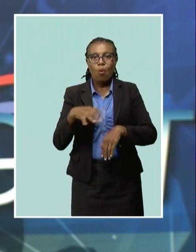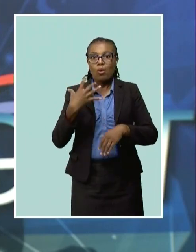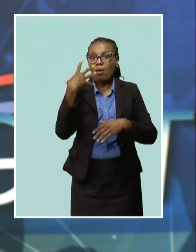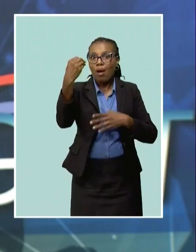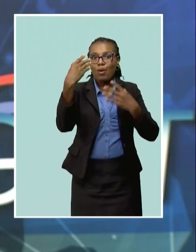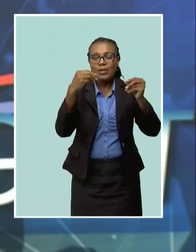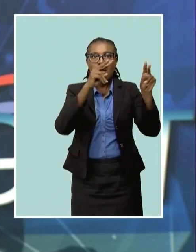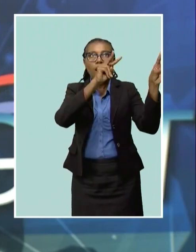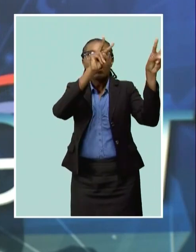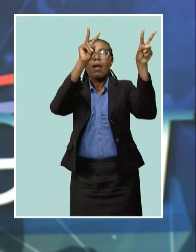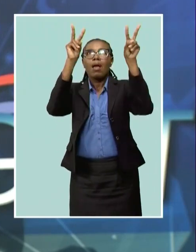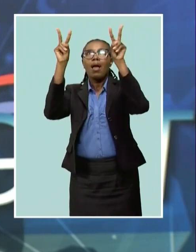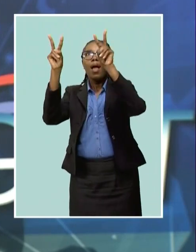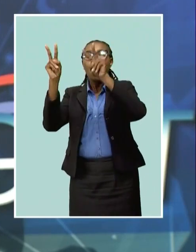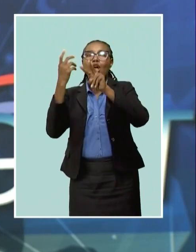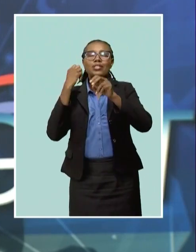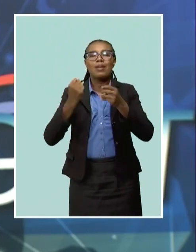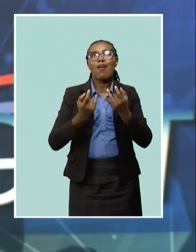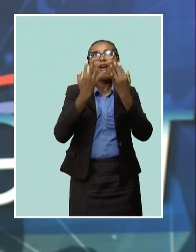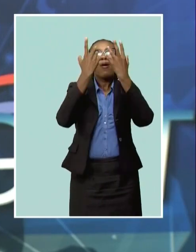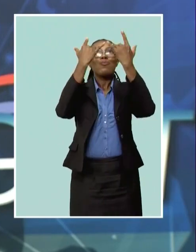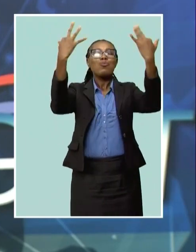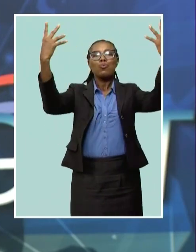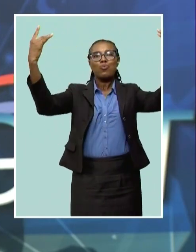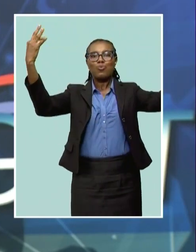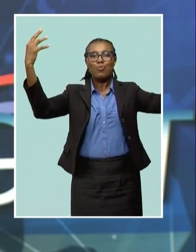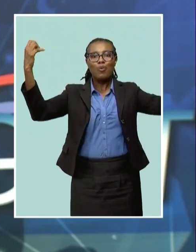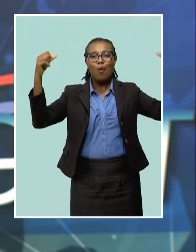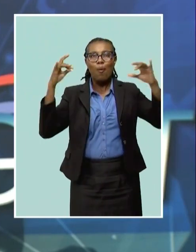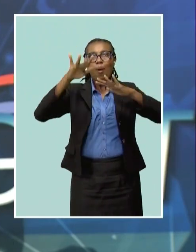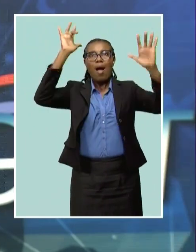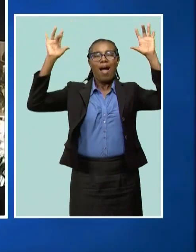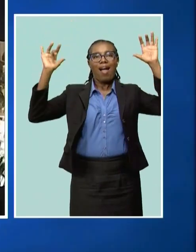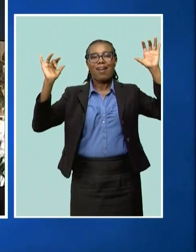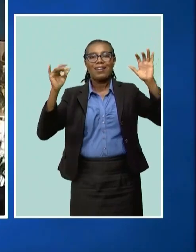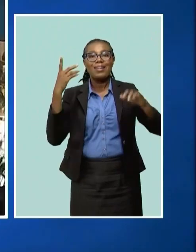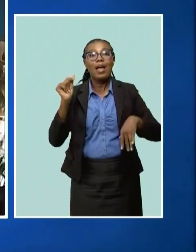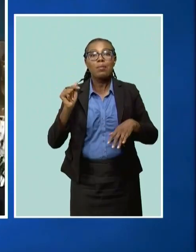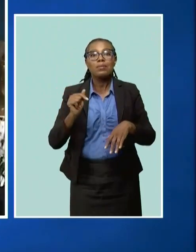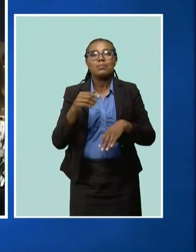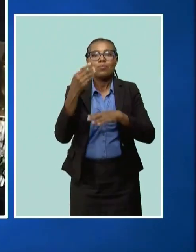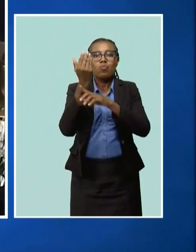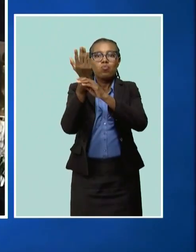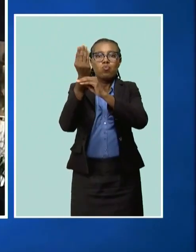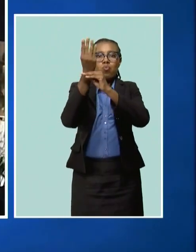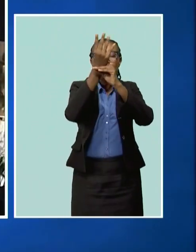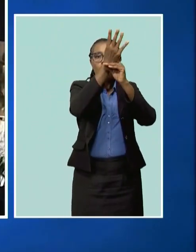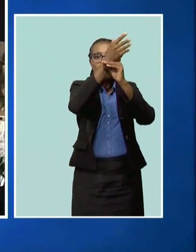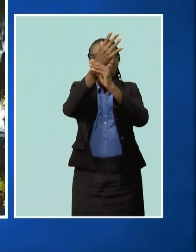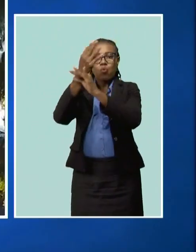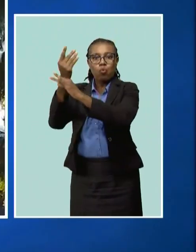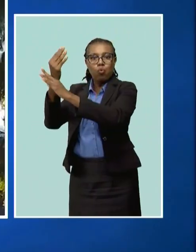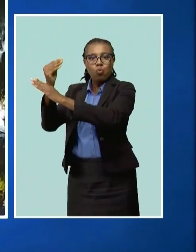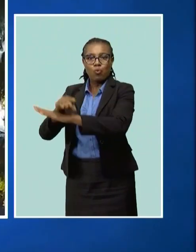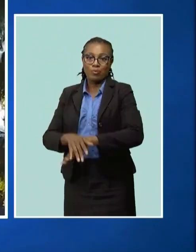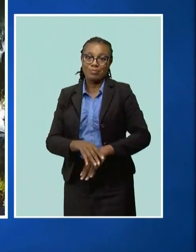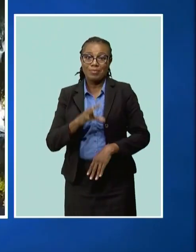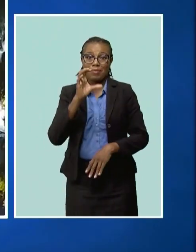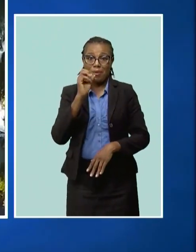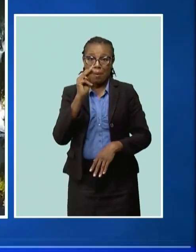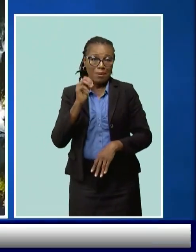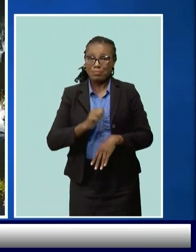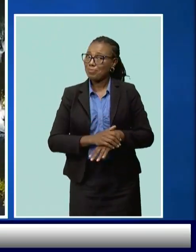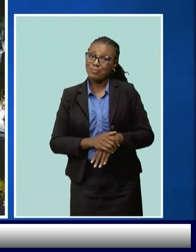glimpse of a very fiery spectacle. And that event was a meteor passing through space and not a comet as many